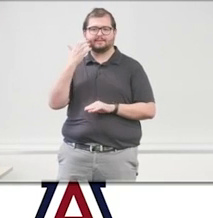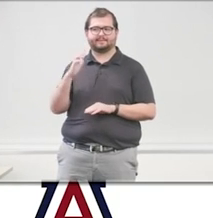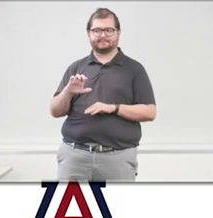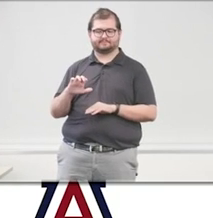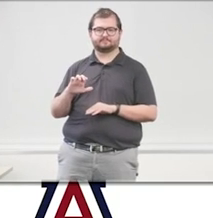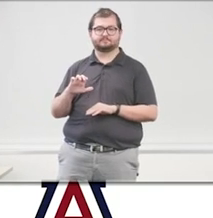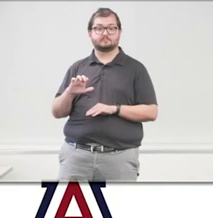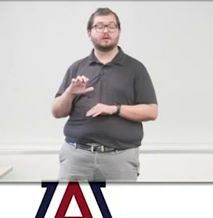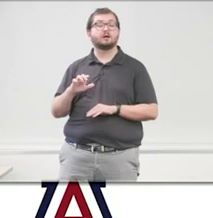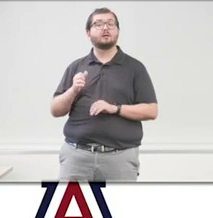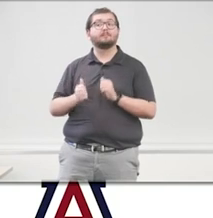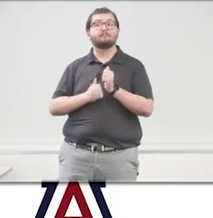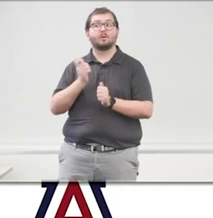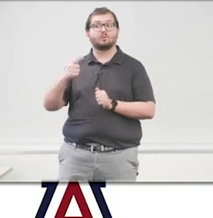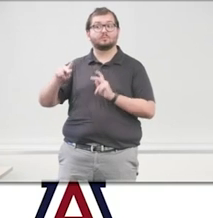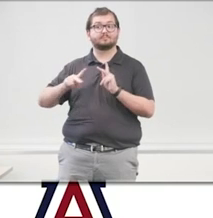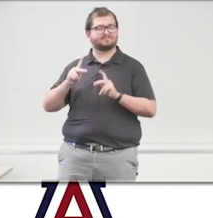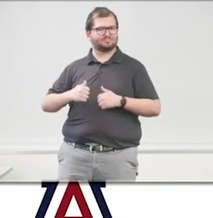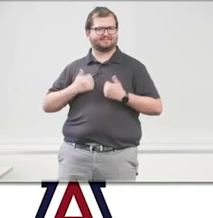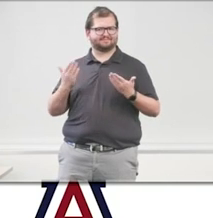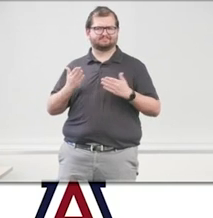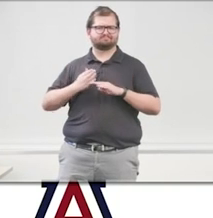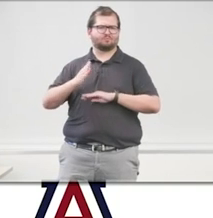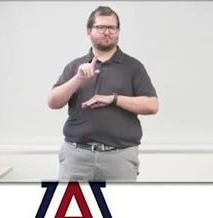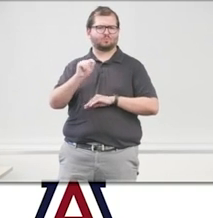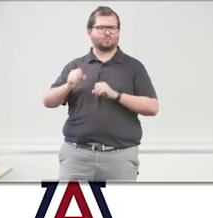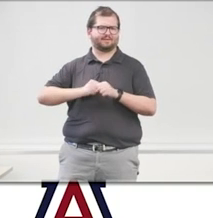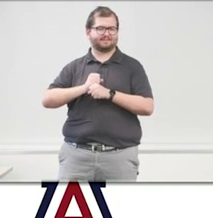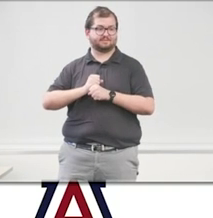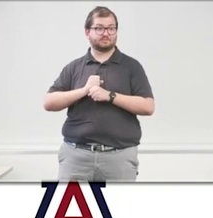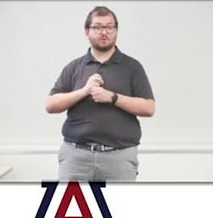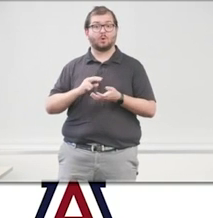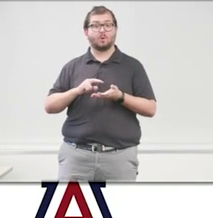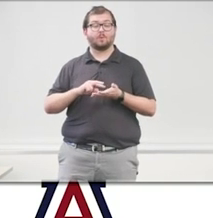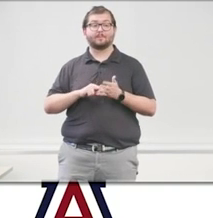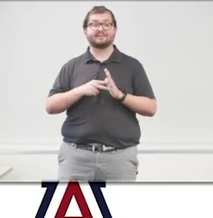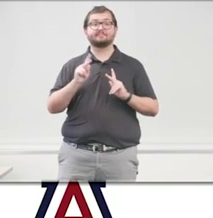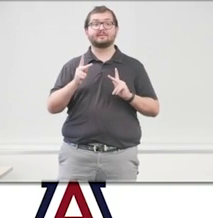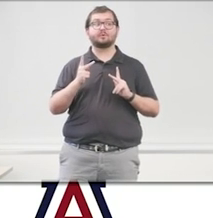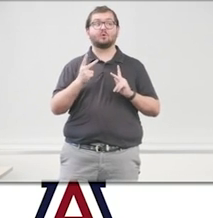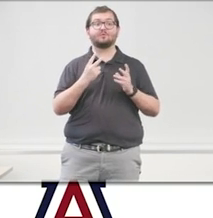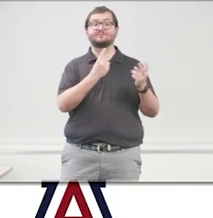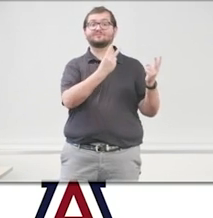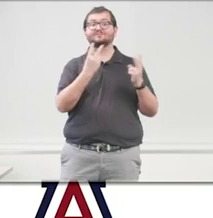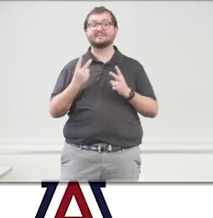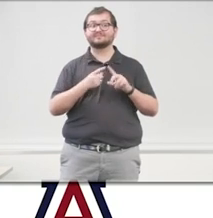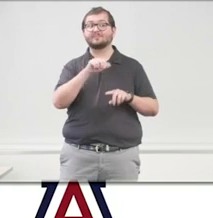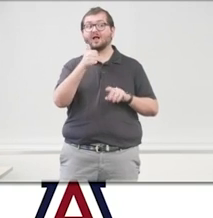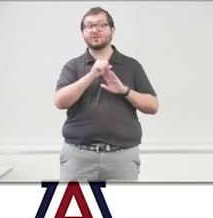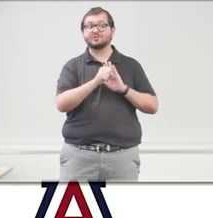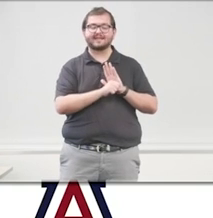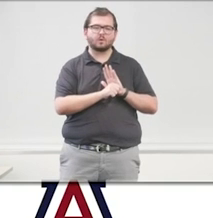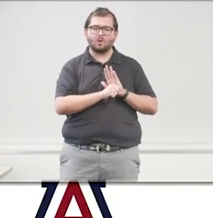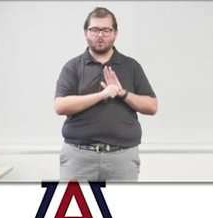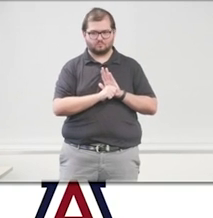those people have lived in Arizona for more than 20 years. So it's not necessarily the tourists. We're all vulnerable to heat, and we can all